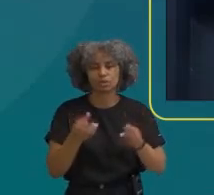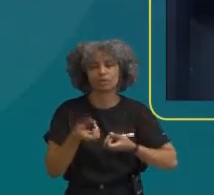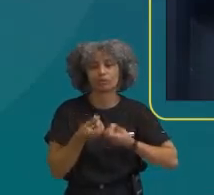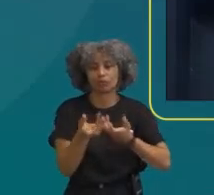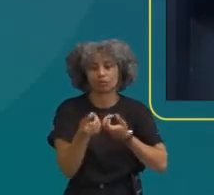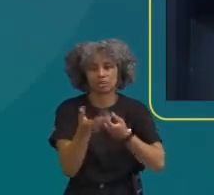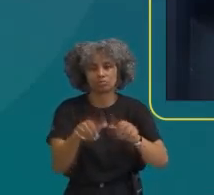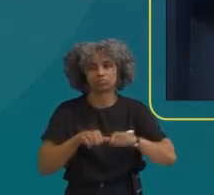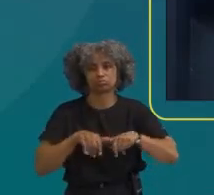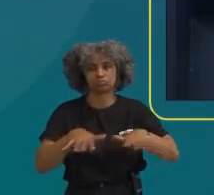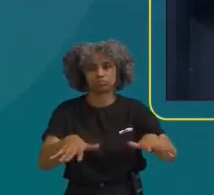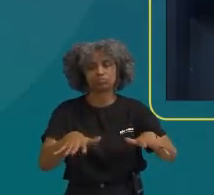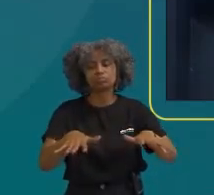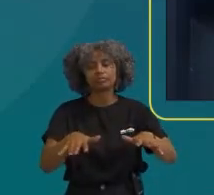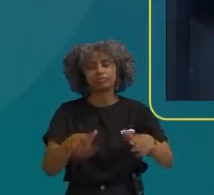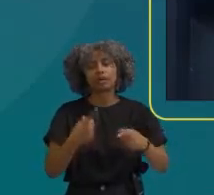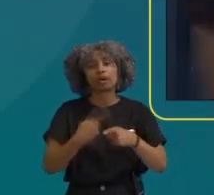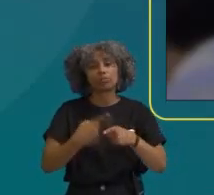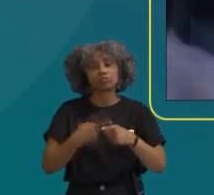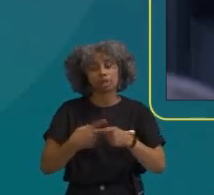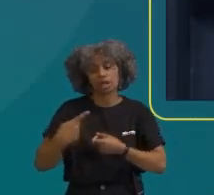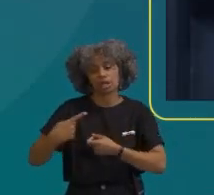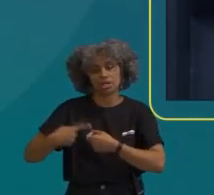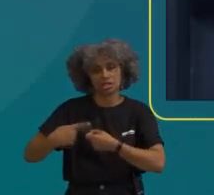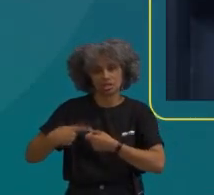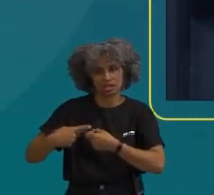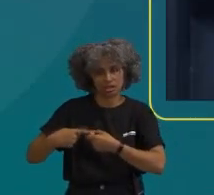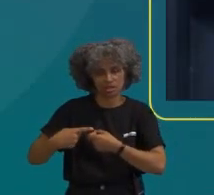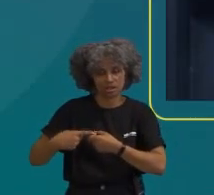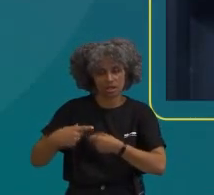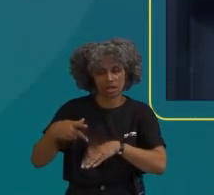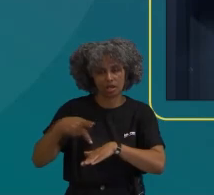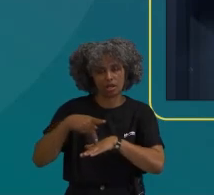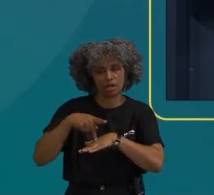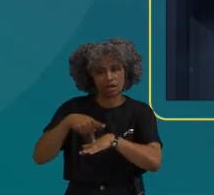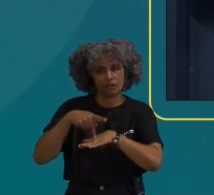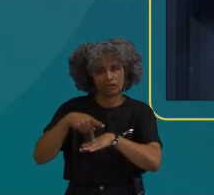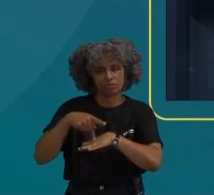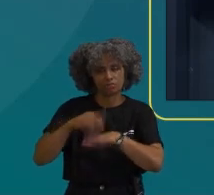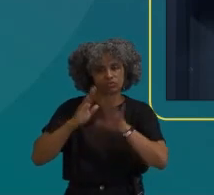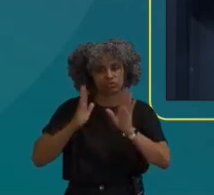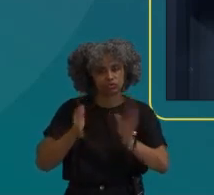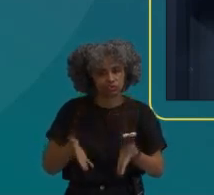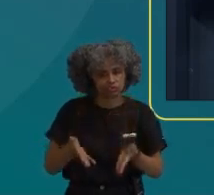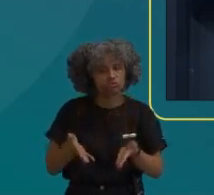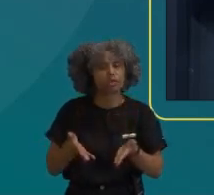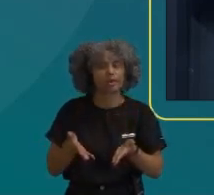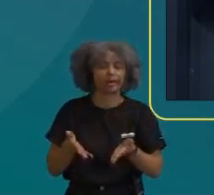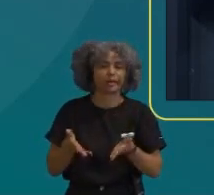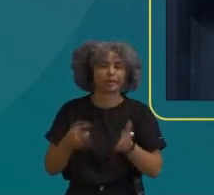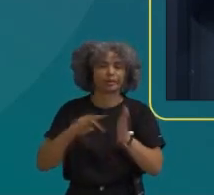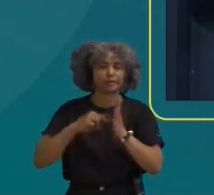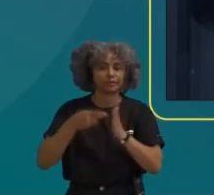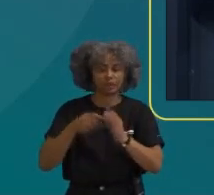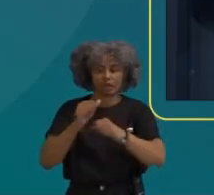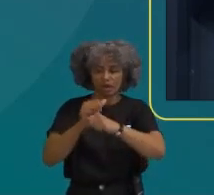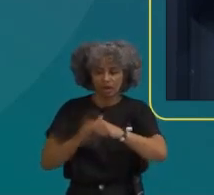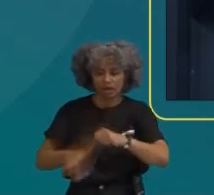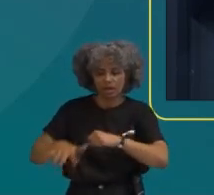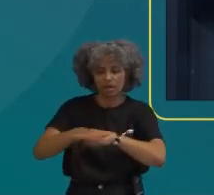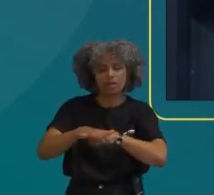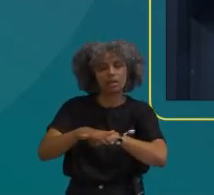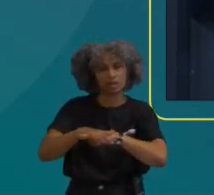considered by Condé Nast, a leading tourism in this magazine, as the number one island in the world in 2021.